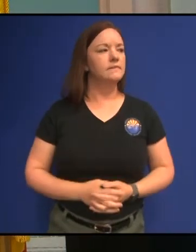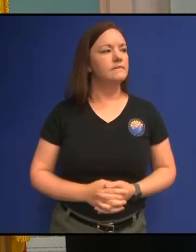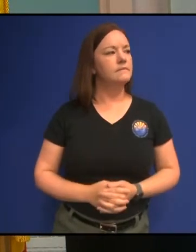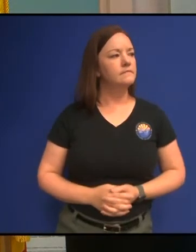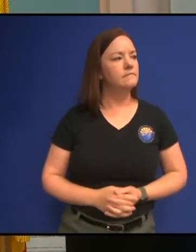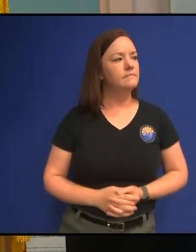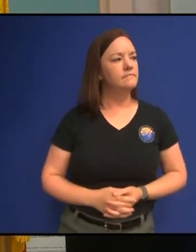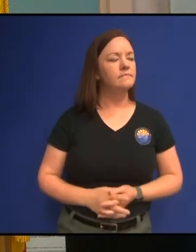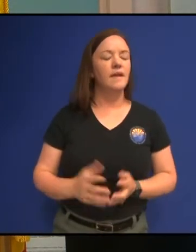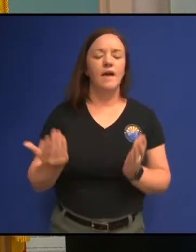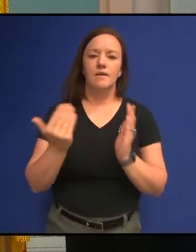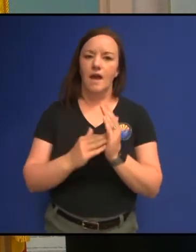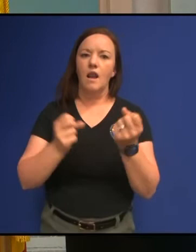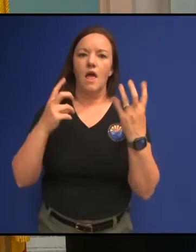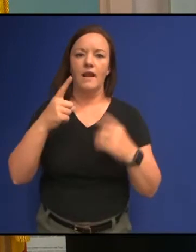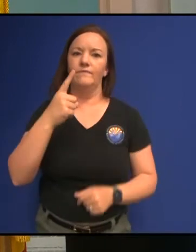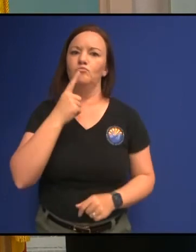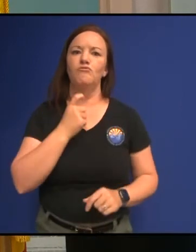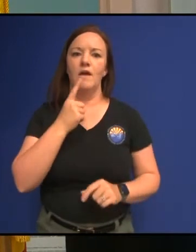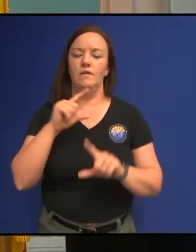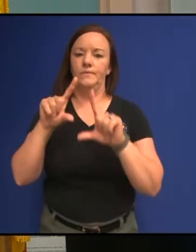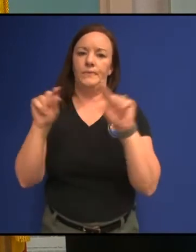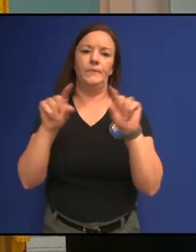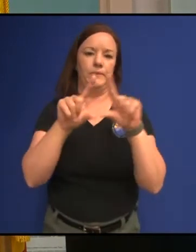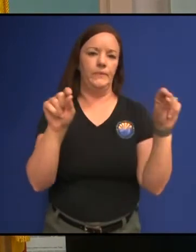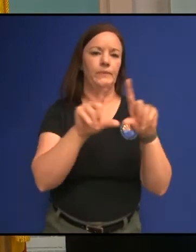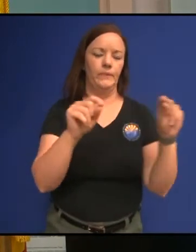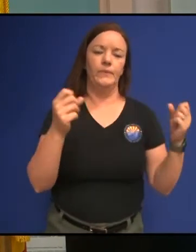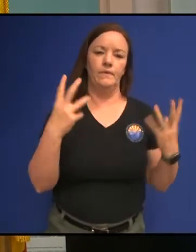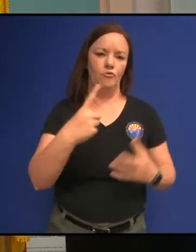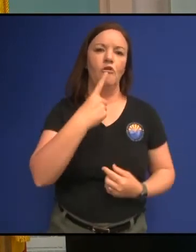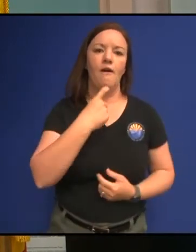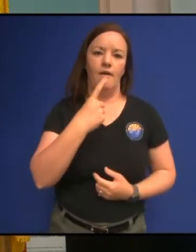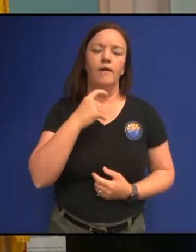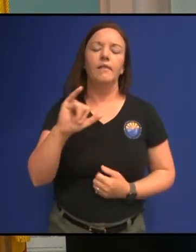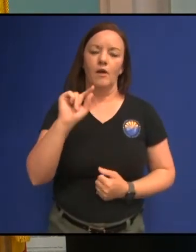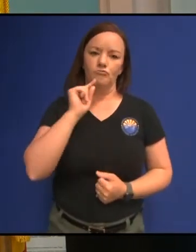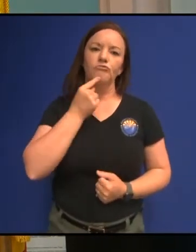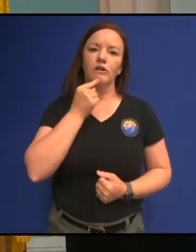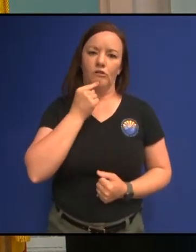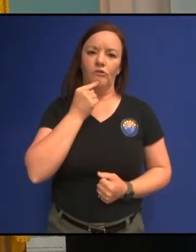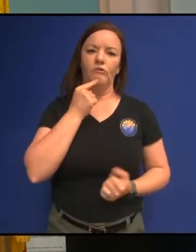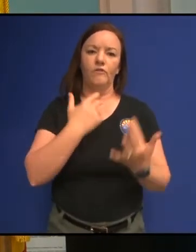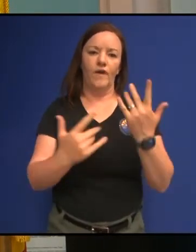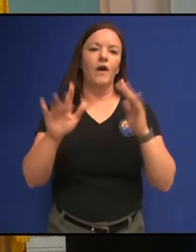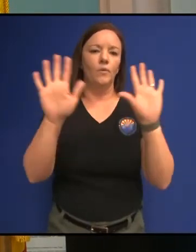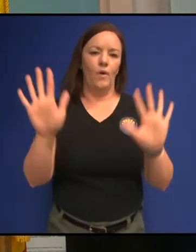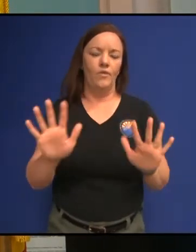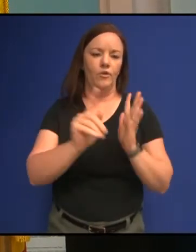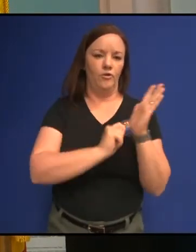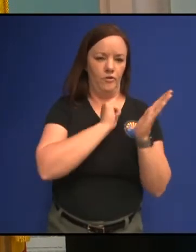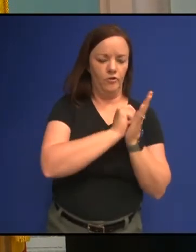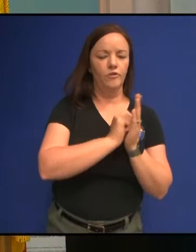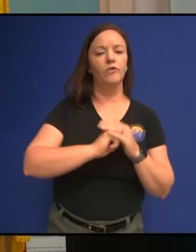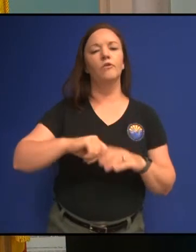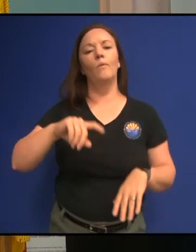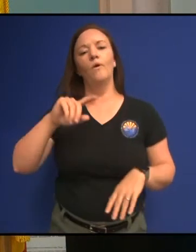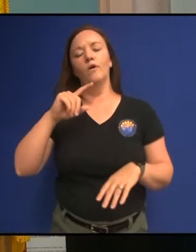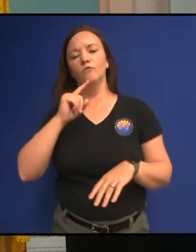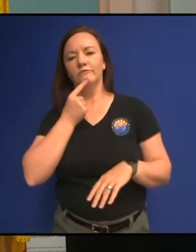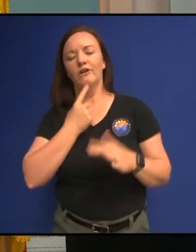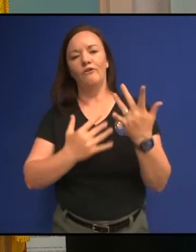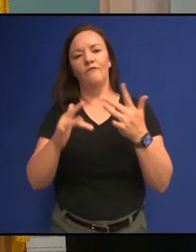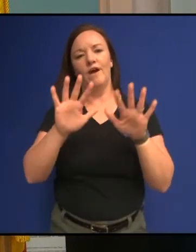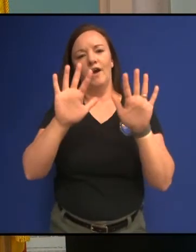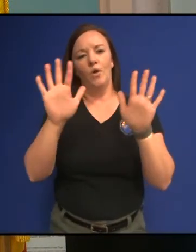see a lot of red on this map. As I just talked about, that critical fire weather period or that critical fire weather pattern that we're going to be